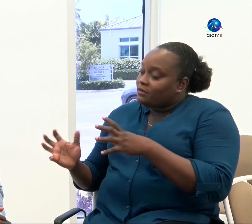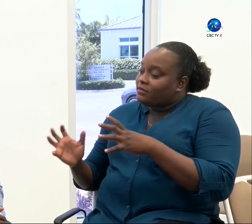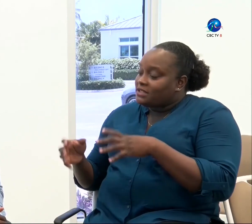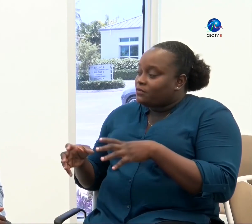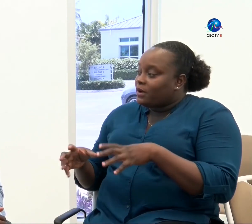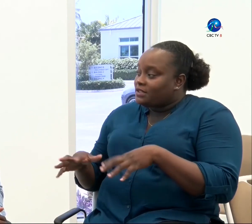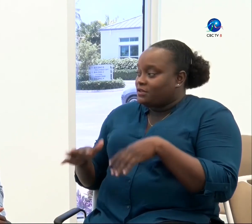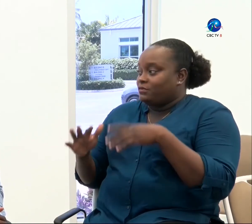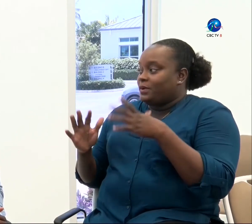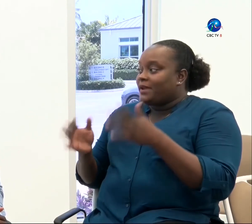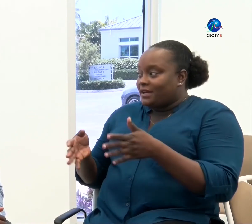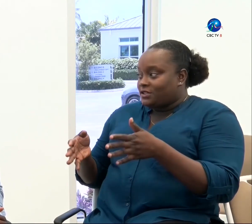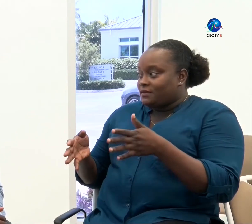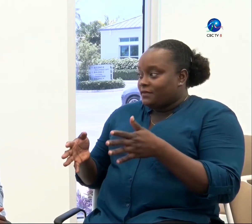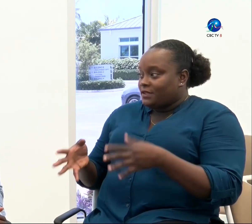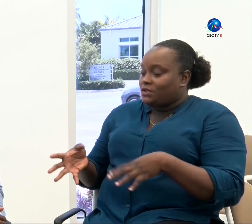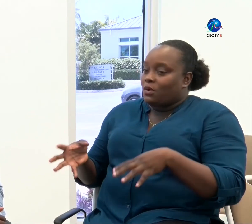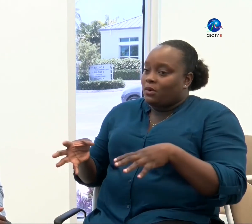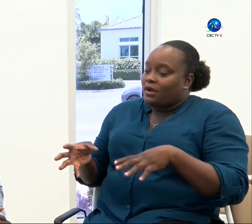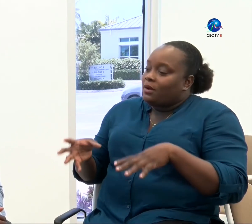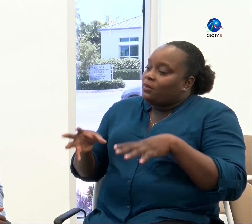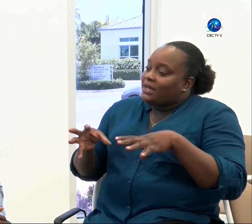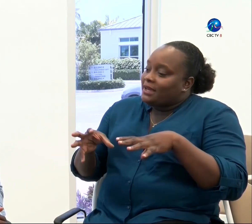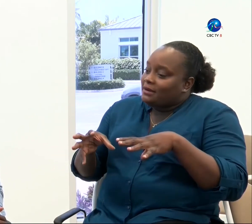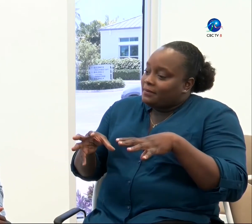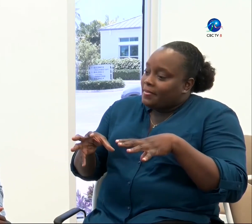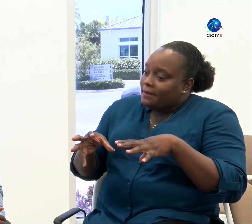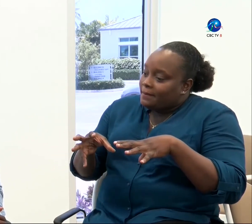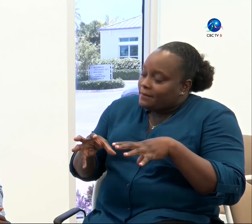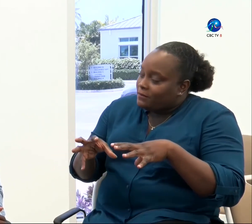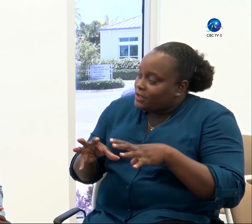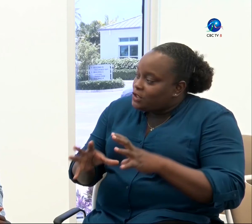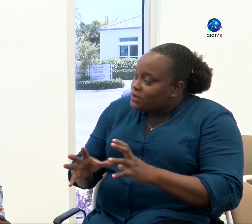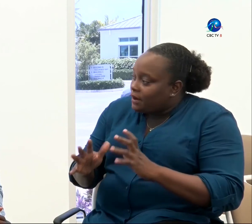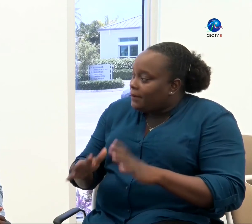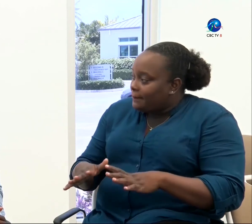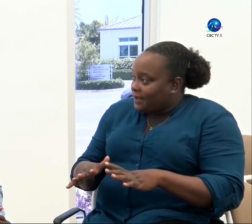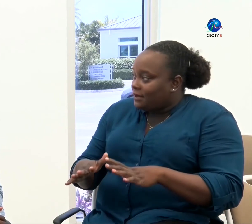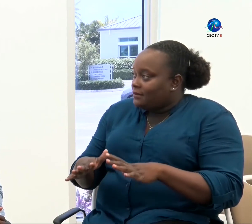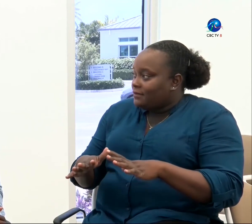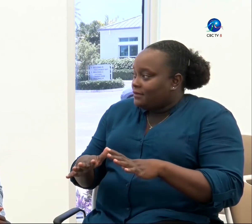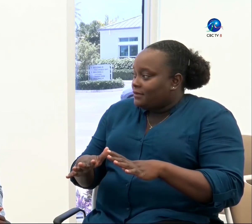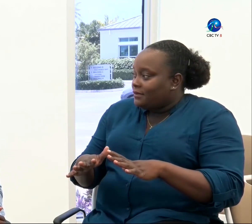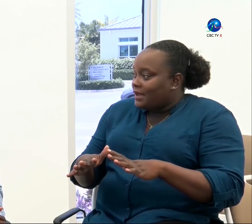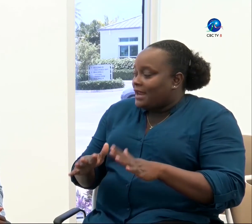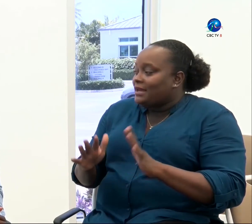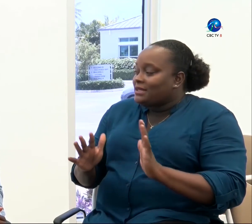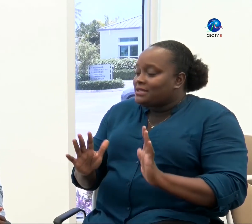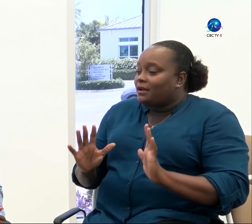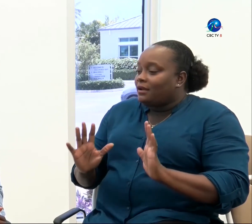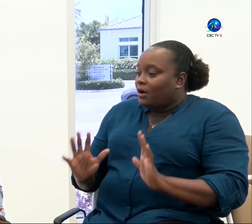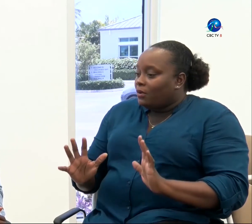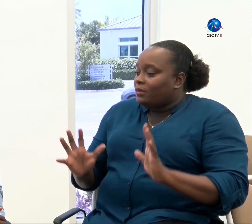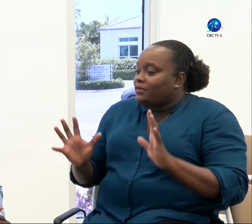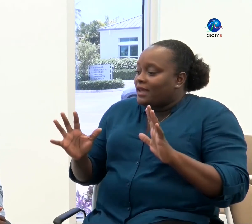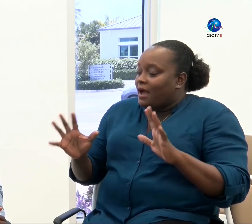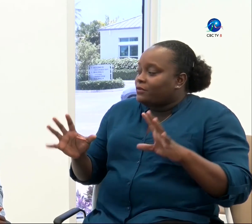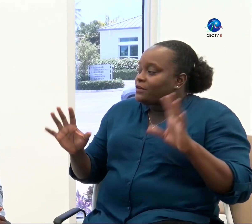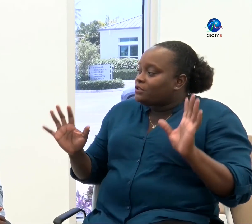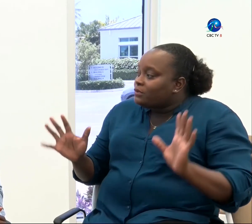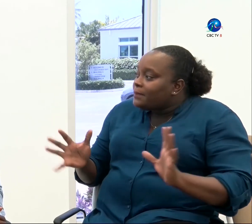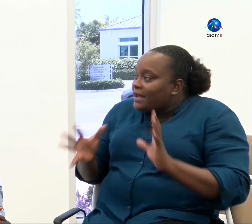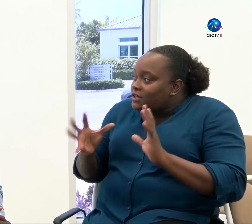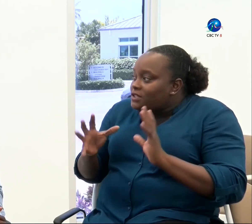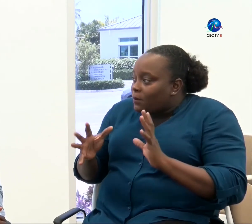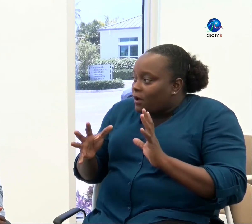our reservoirs to replenish, so we can reduce our pumping and at least allow the